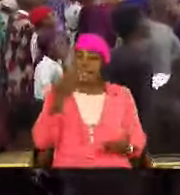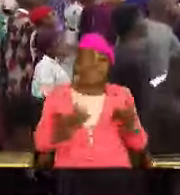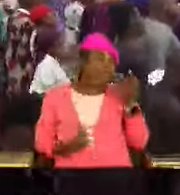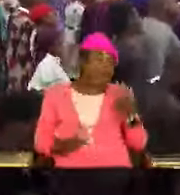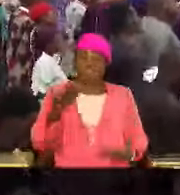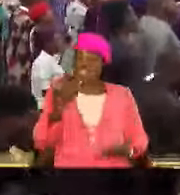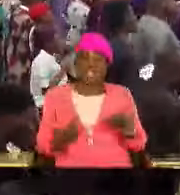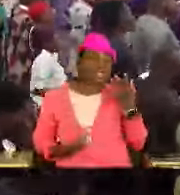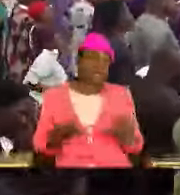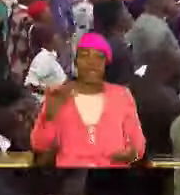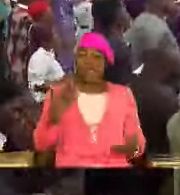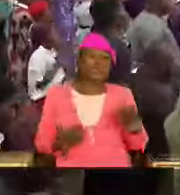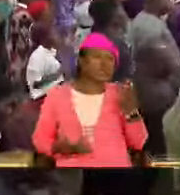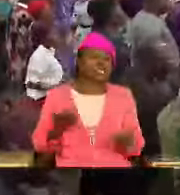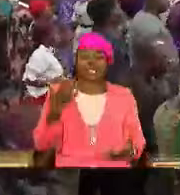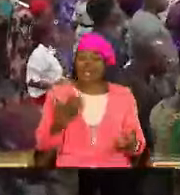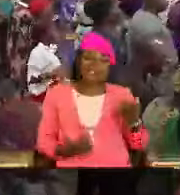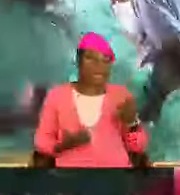Jesus